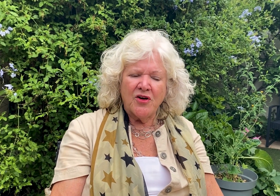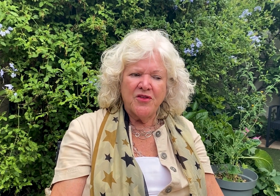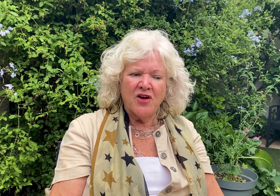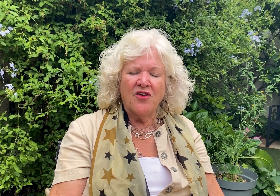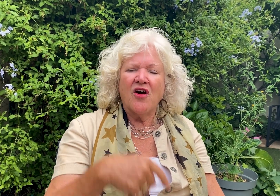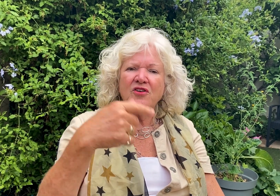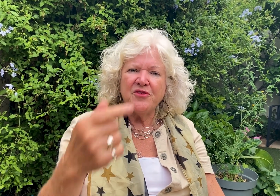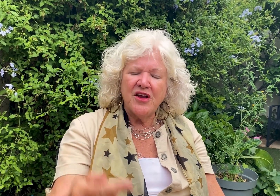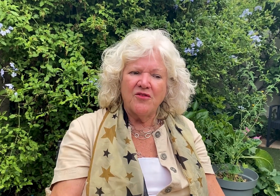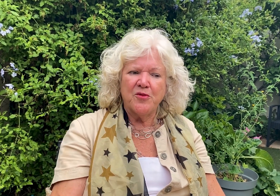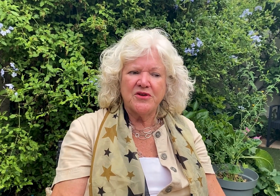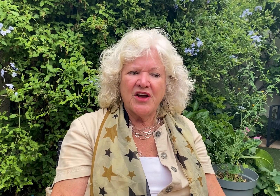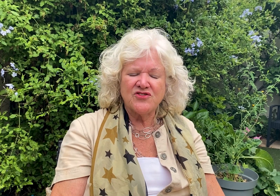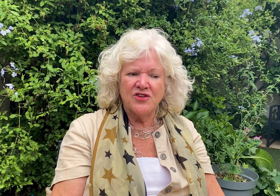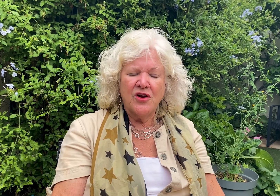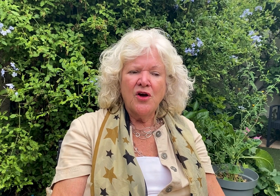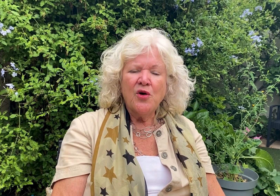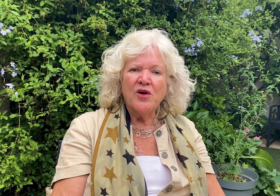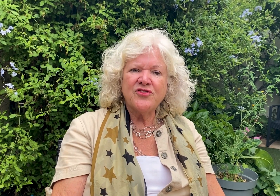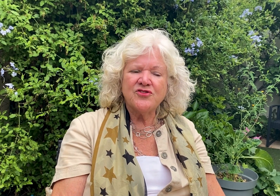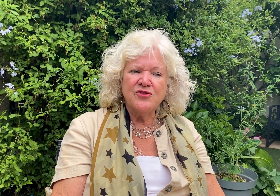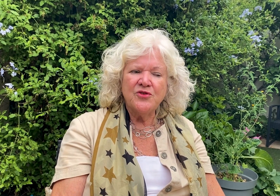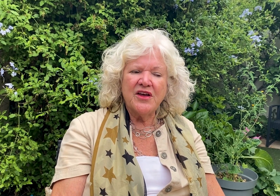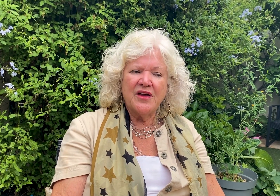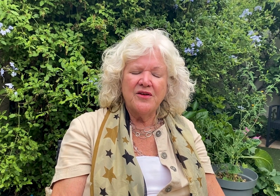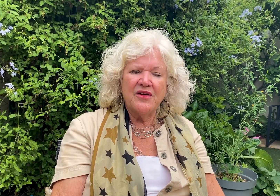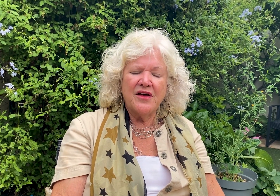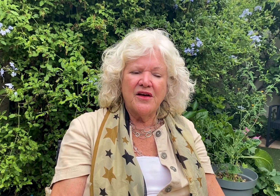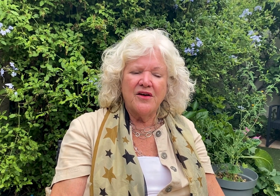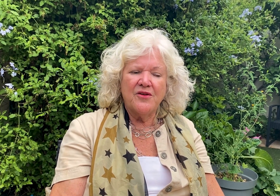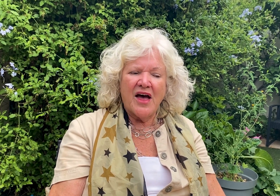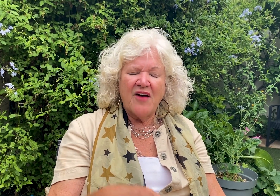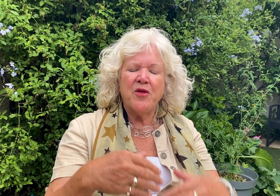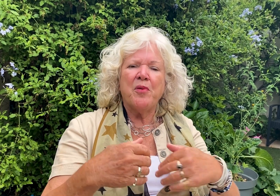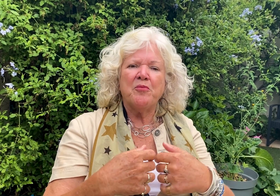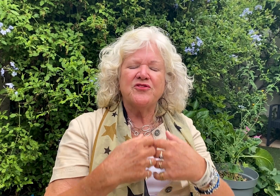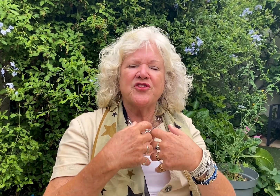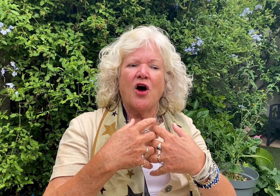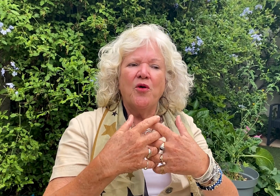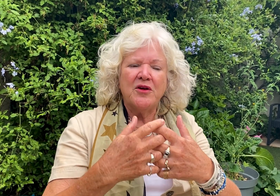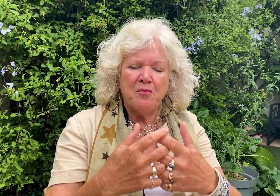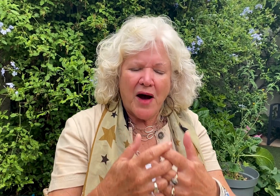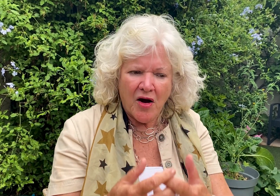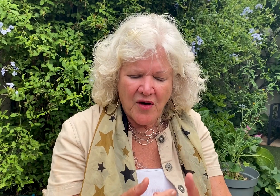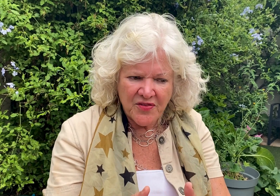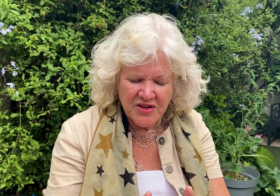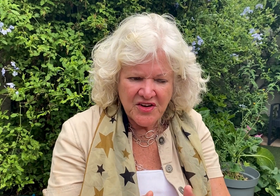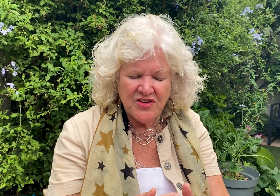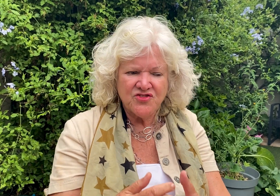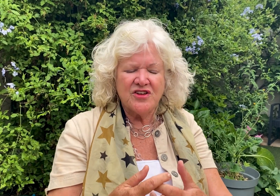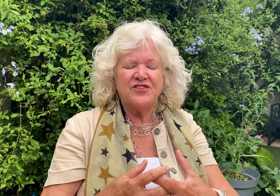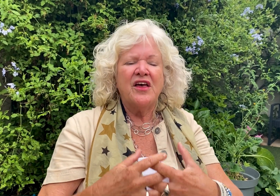part of the choreography of the production was to have the puppets go and bow